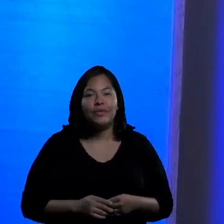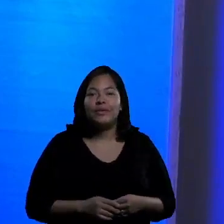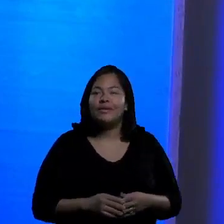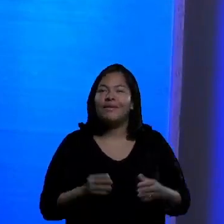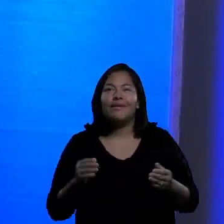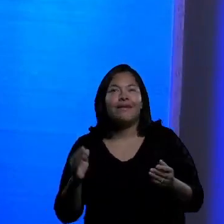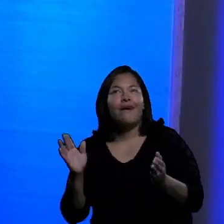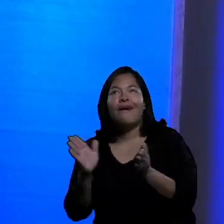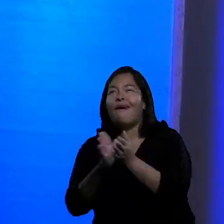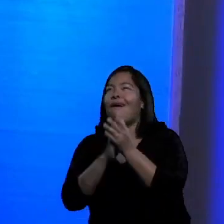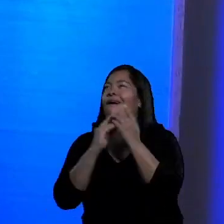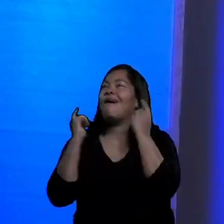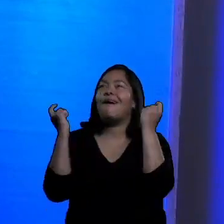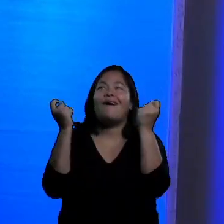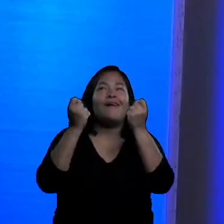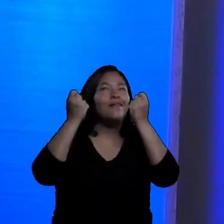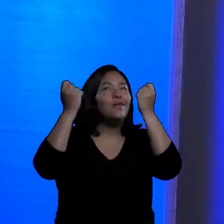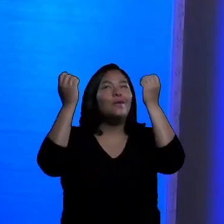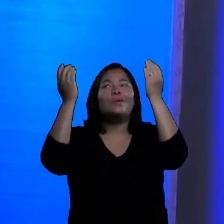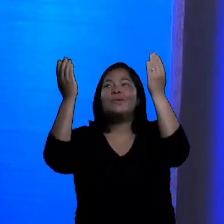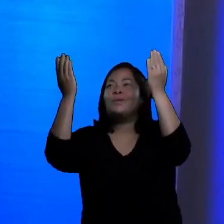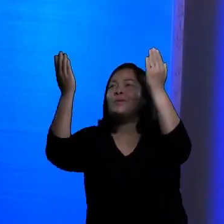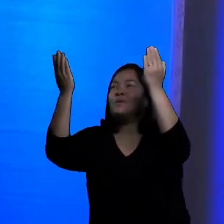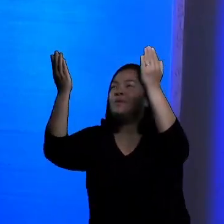Come on, hallelujah.